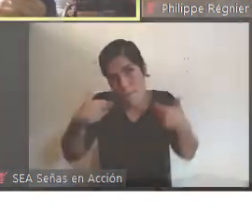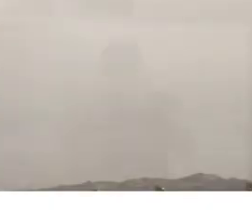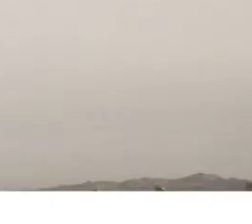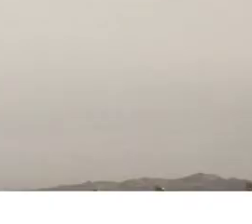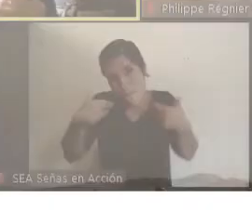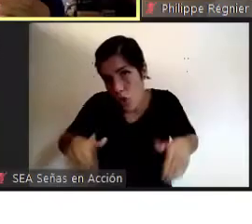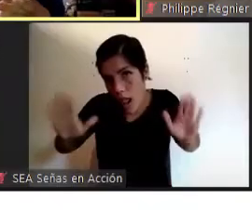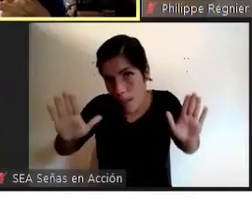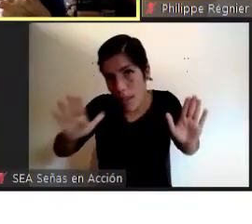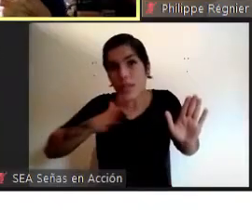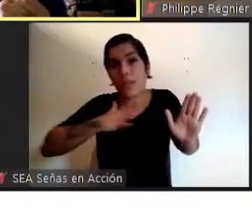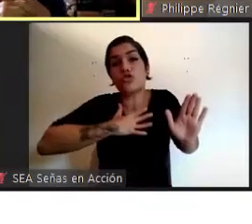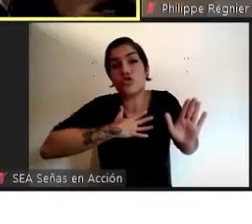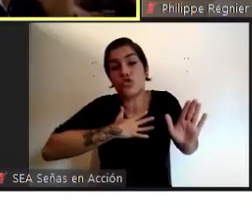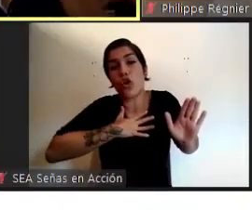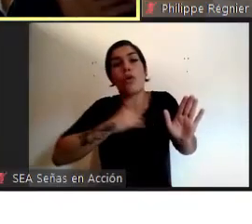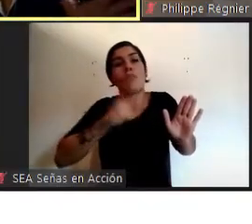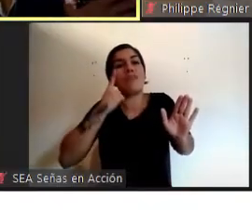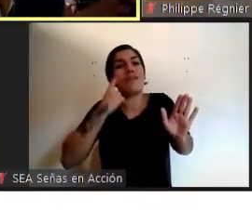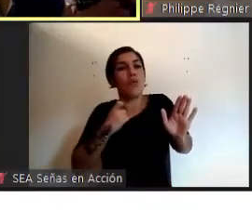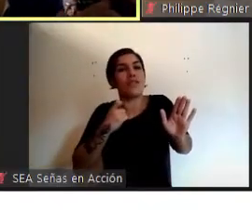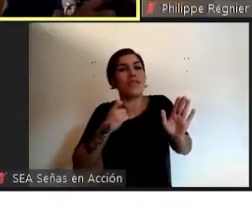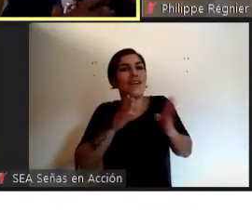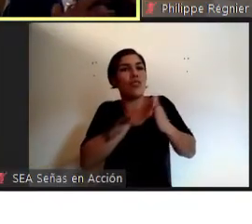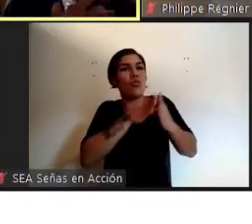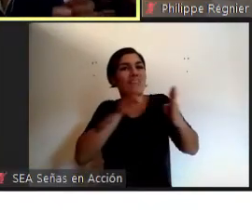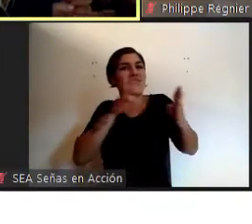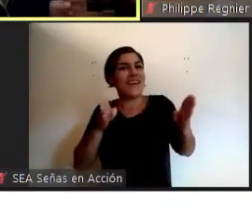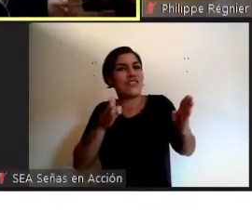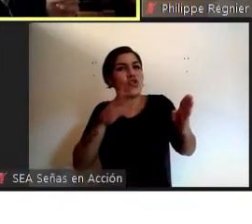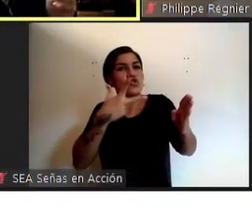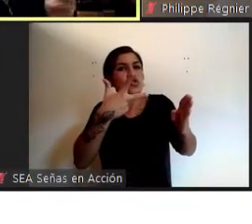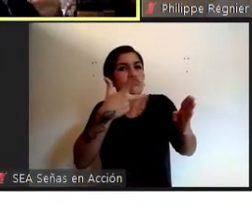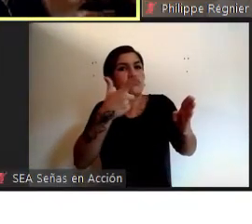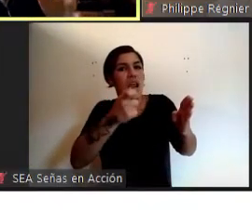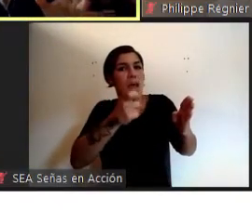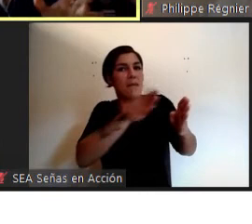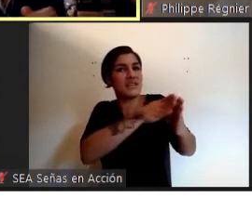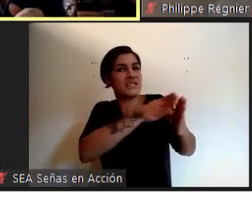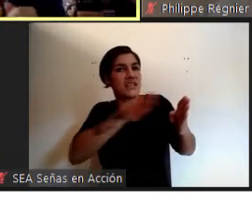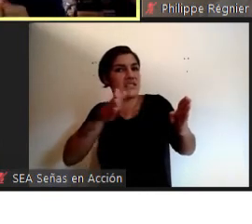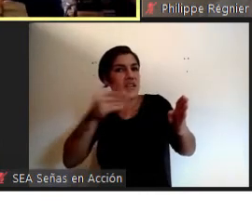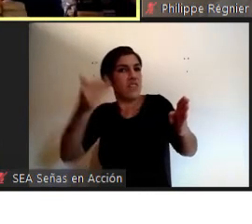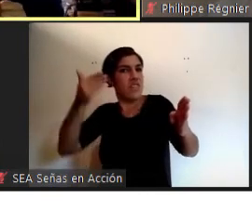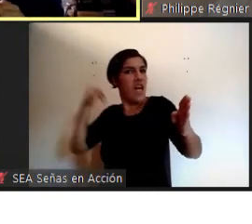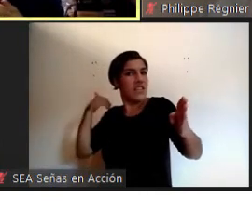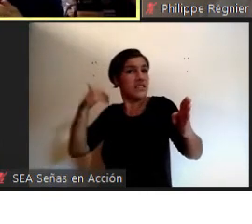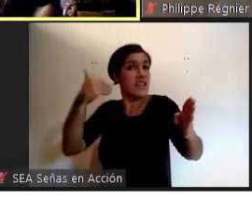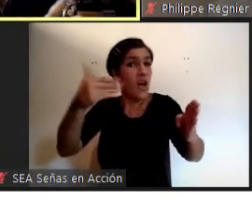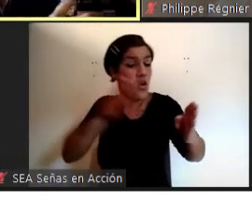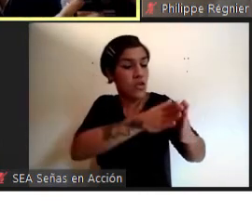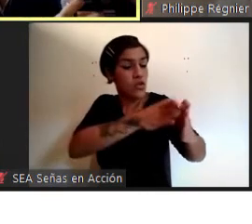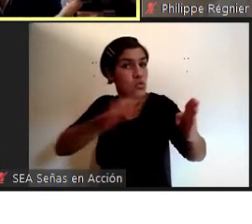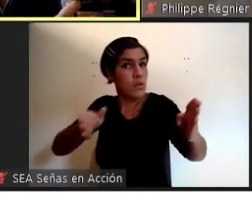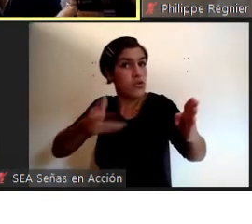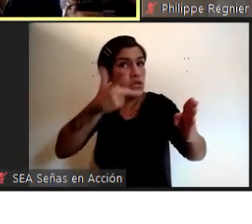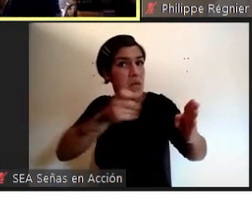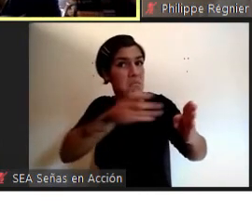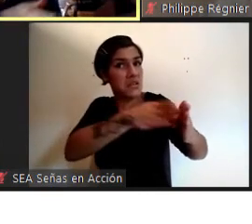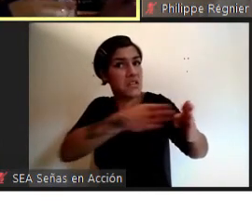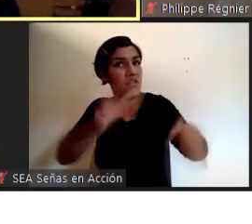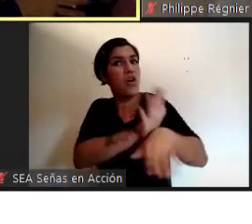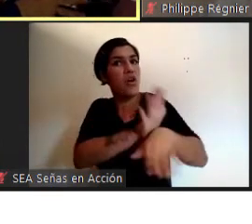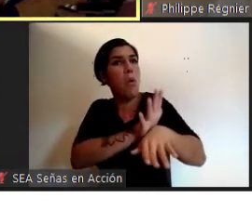seeing in the last 3 months. The idea of the recent present, that is, a present that became